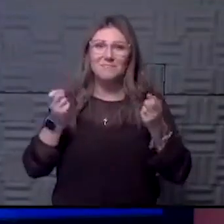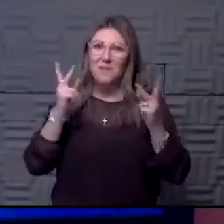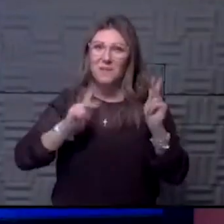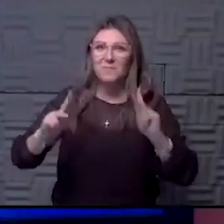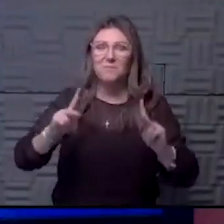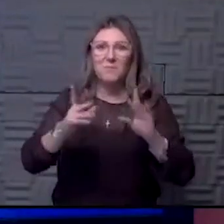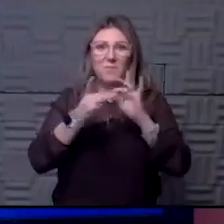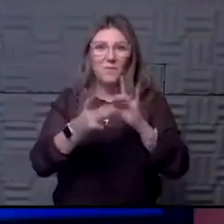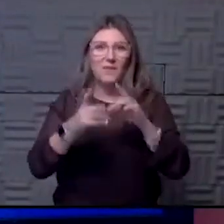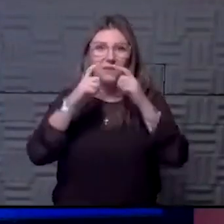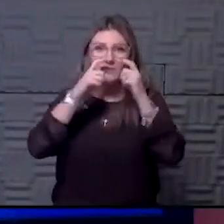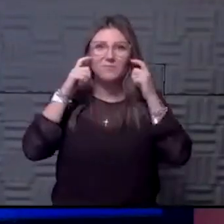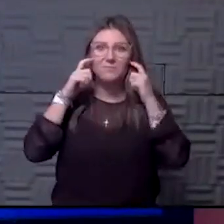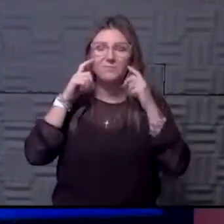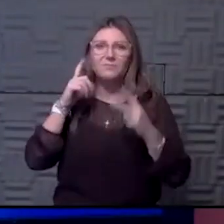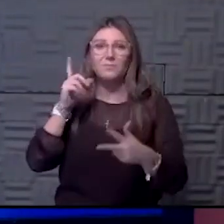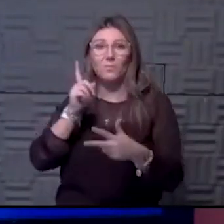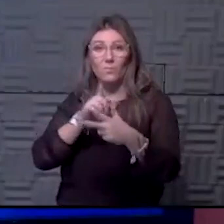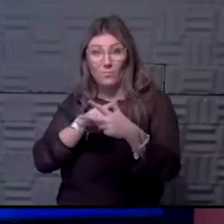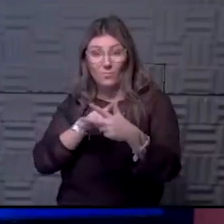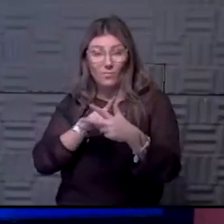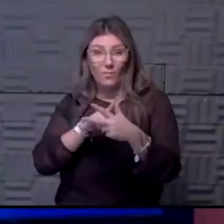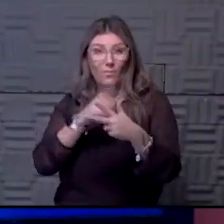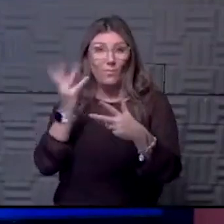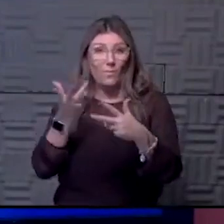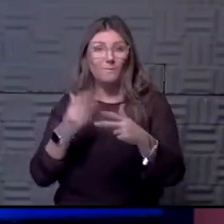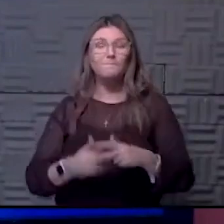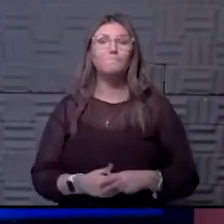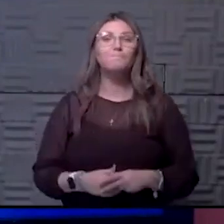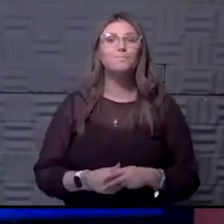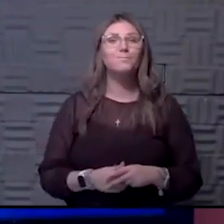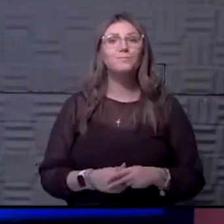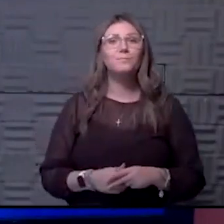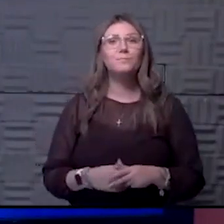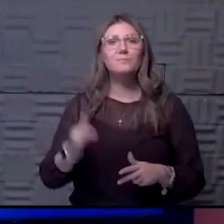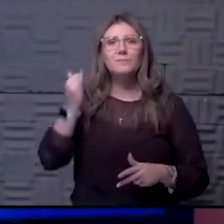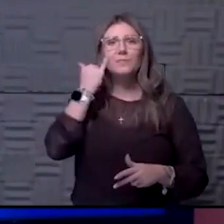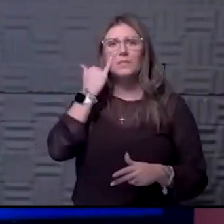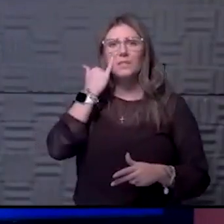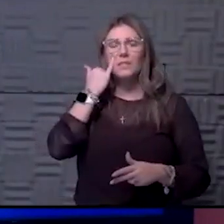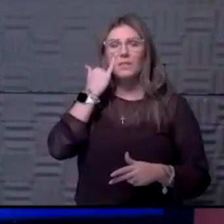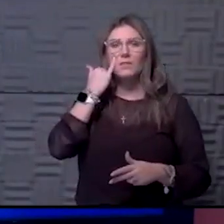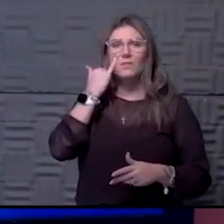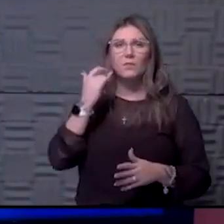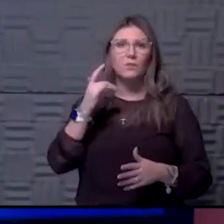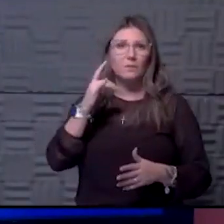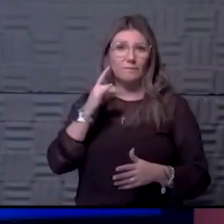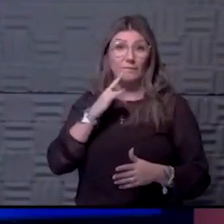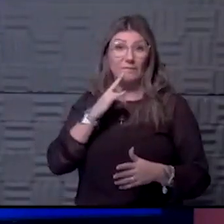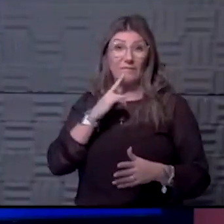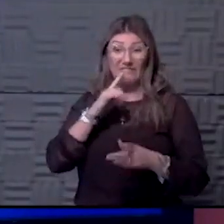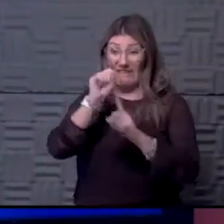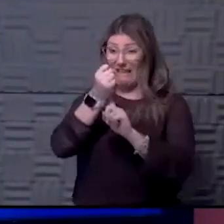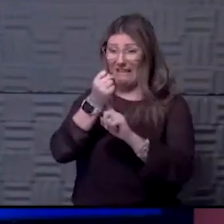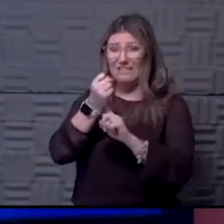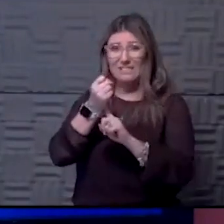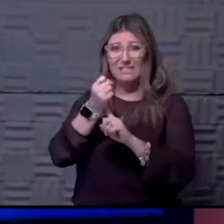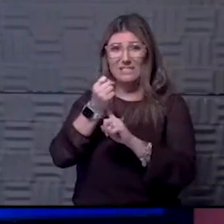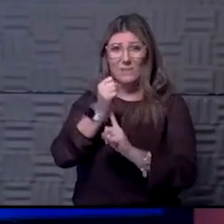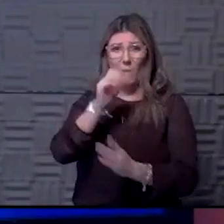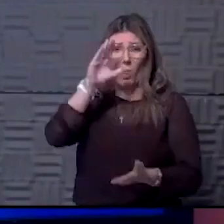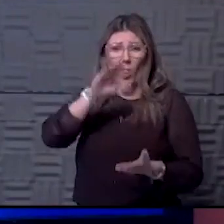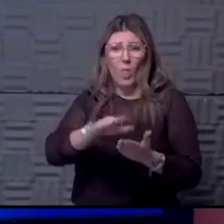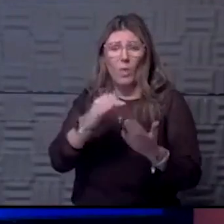mask. One of the questions is, if the lower case count is now, why, when